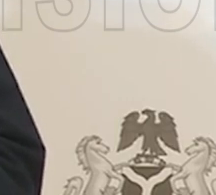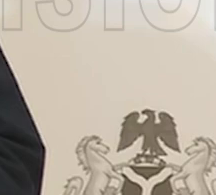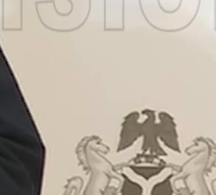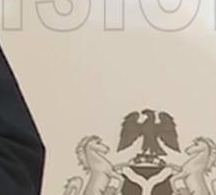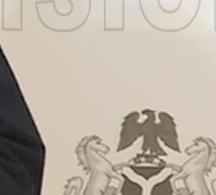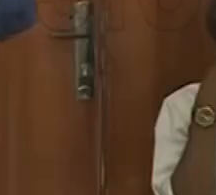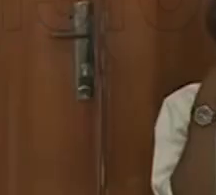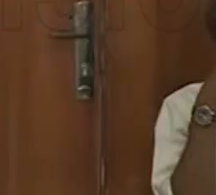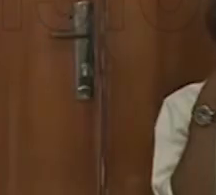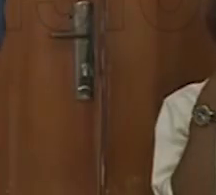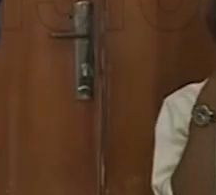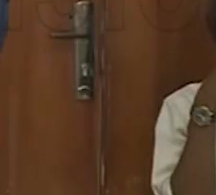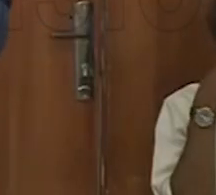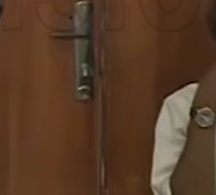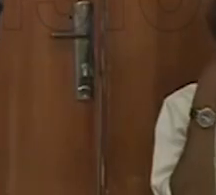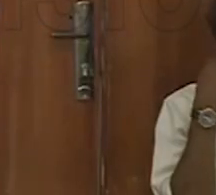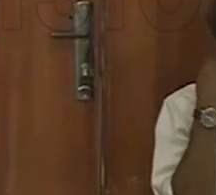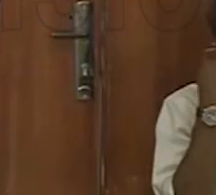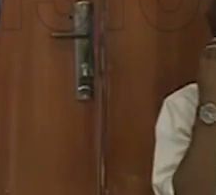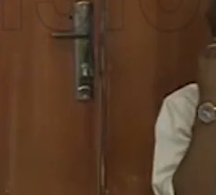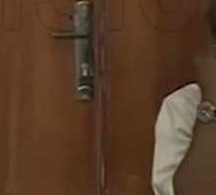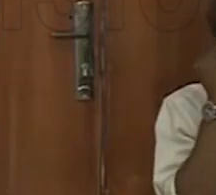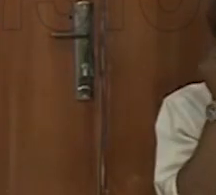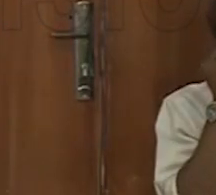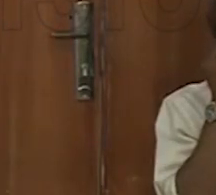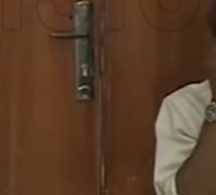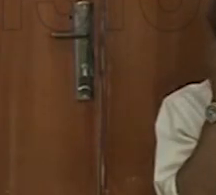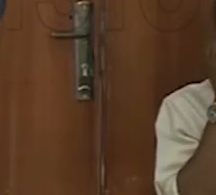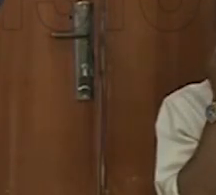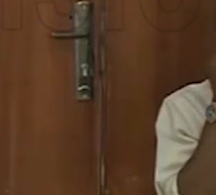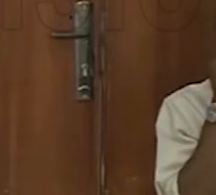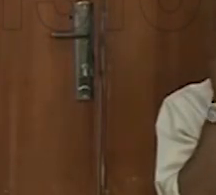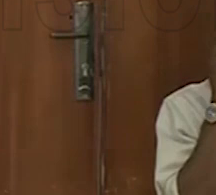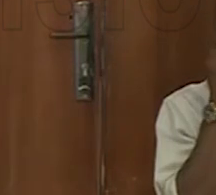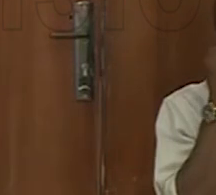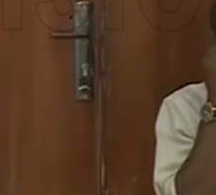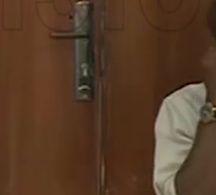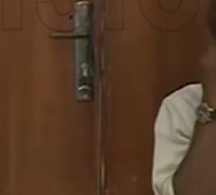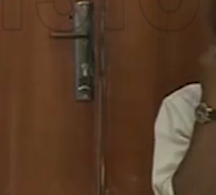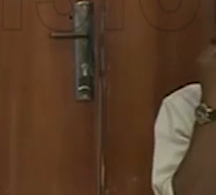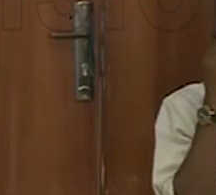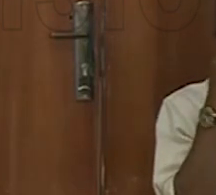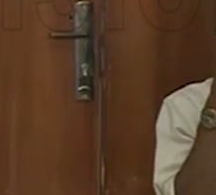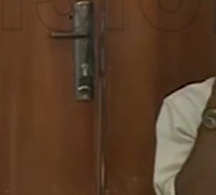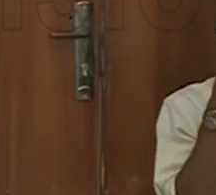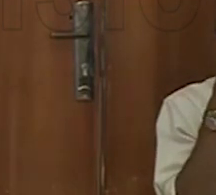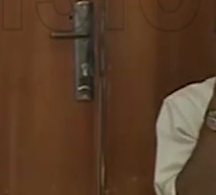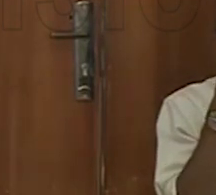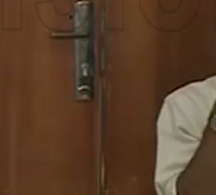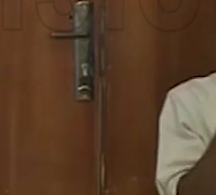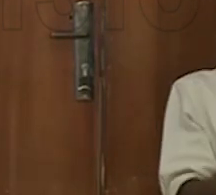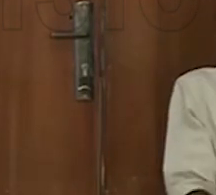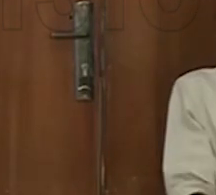have that are not even enough for us will not take advantage of that and all of them migrate to such countries? And